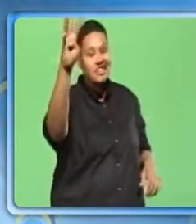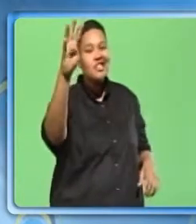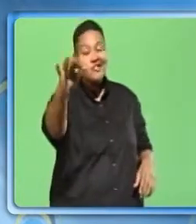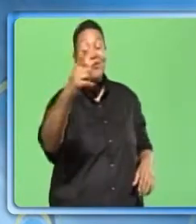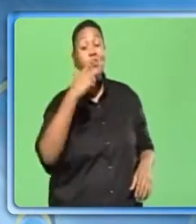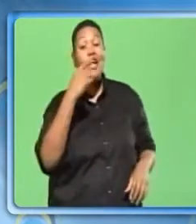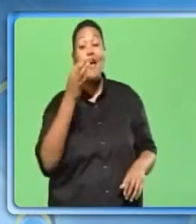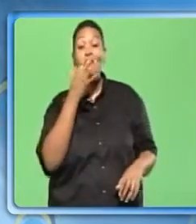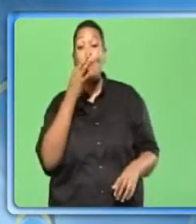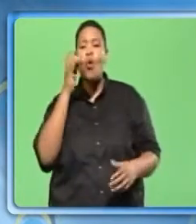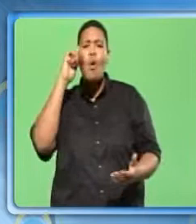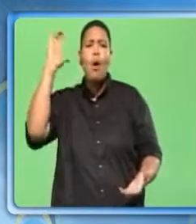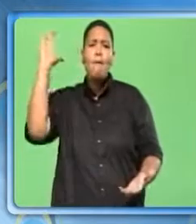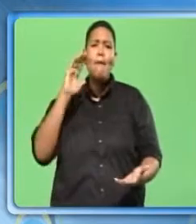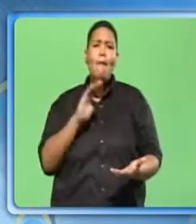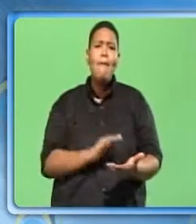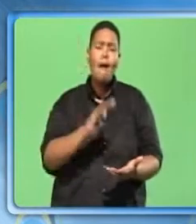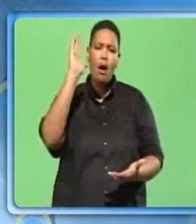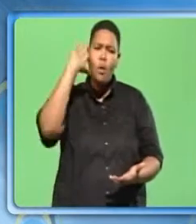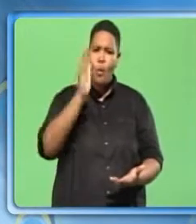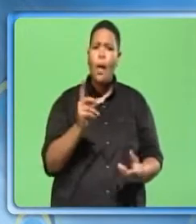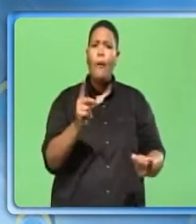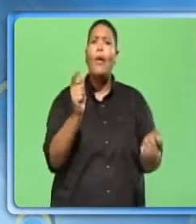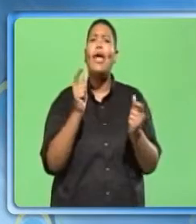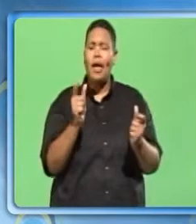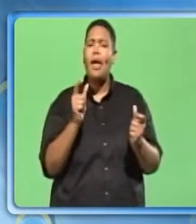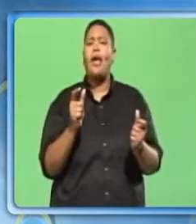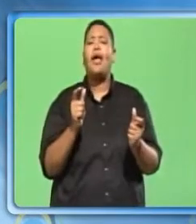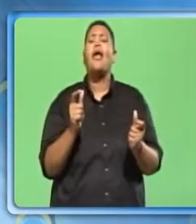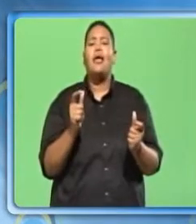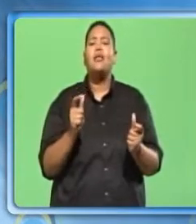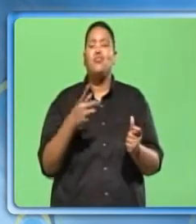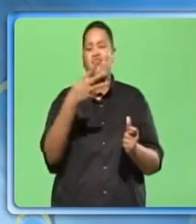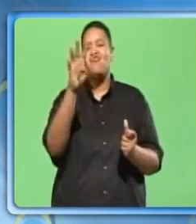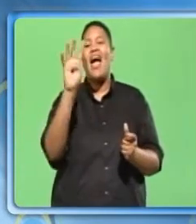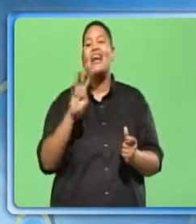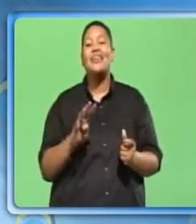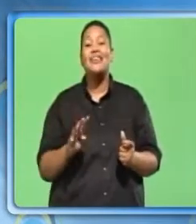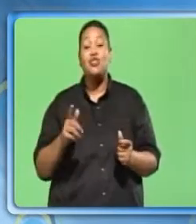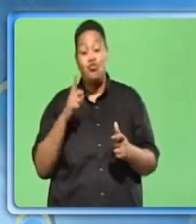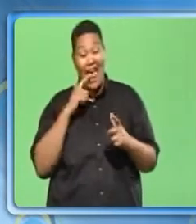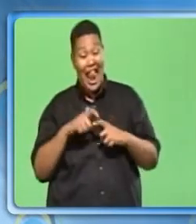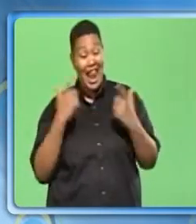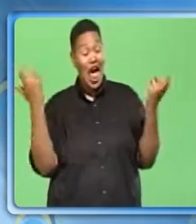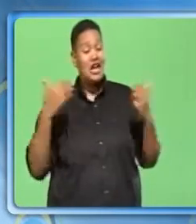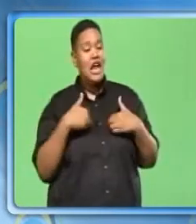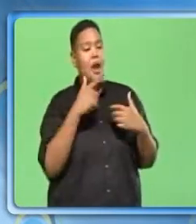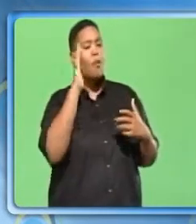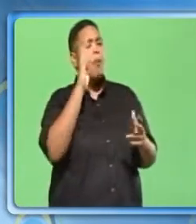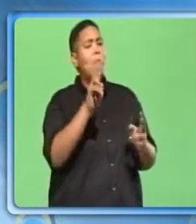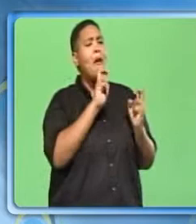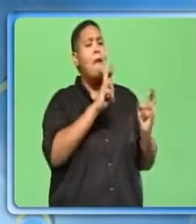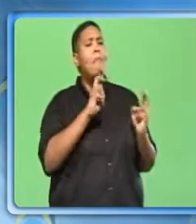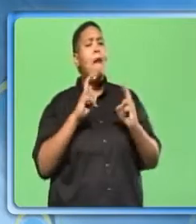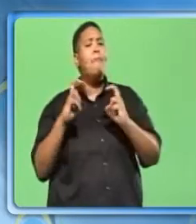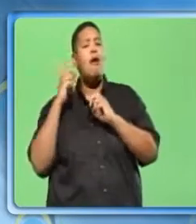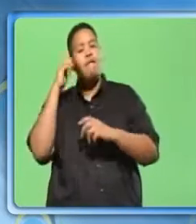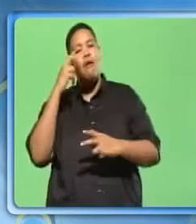said the food supply would become depleted in a short time, and large numbers of animals would die from